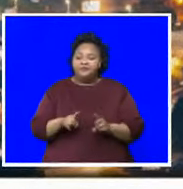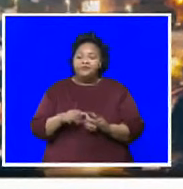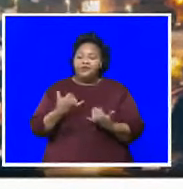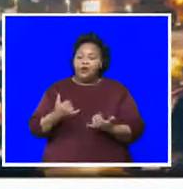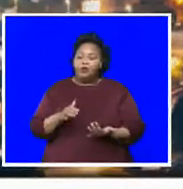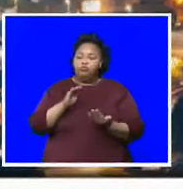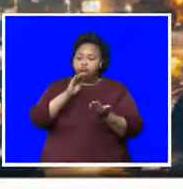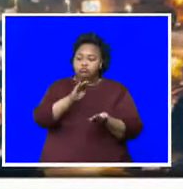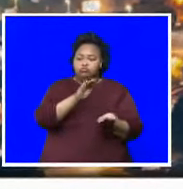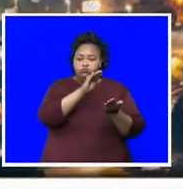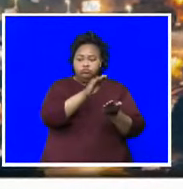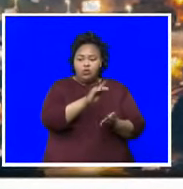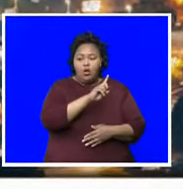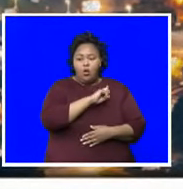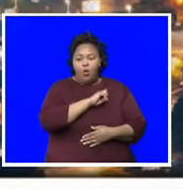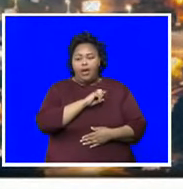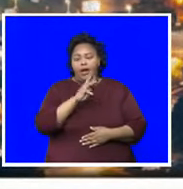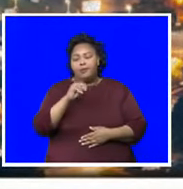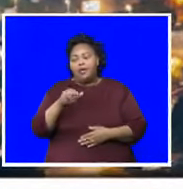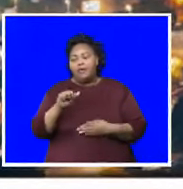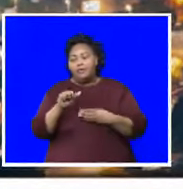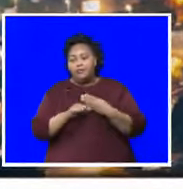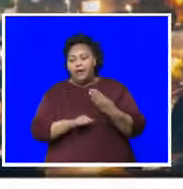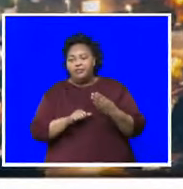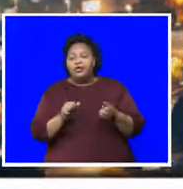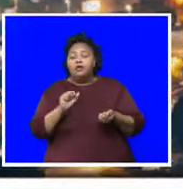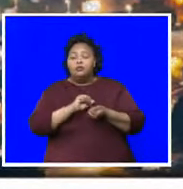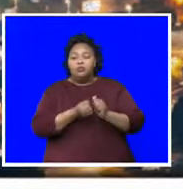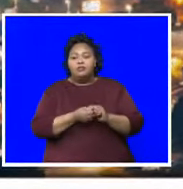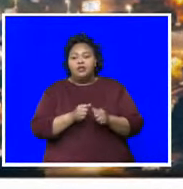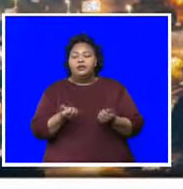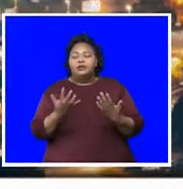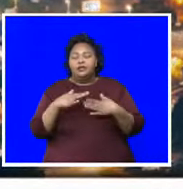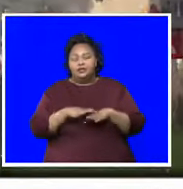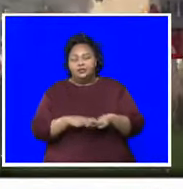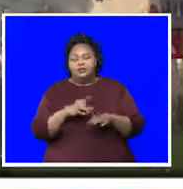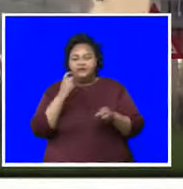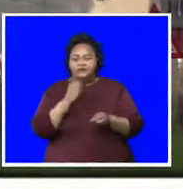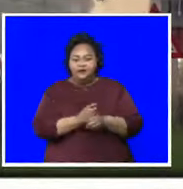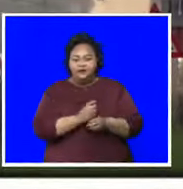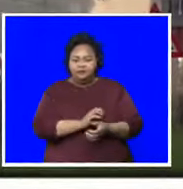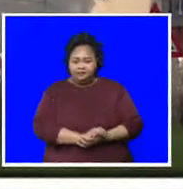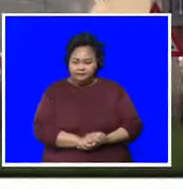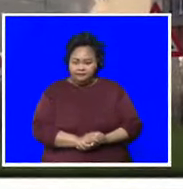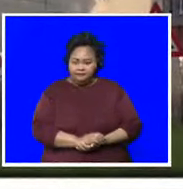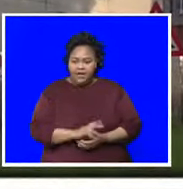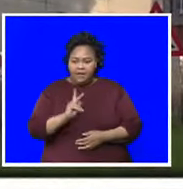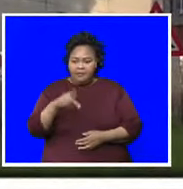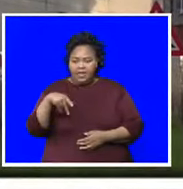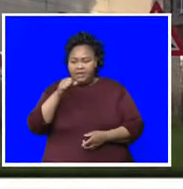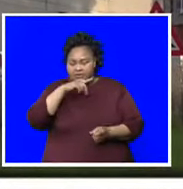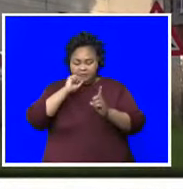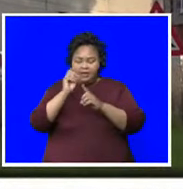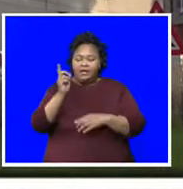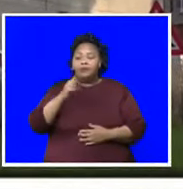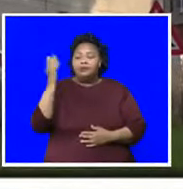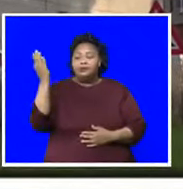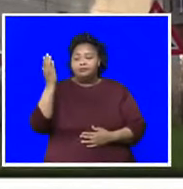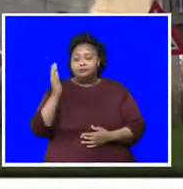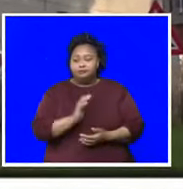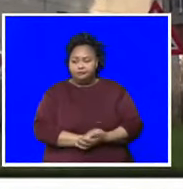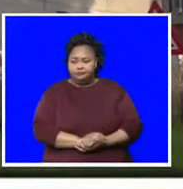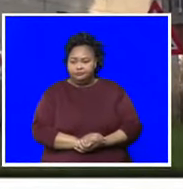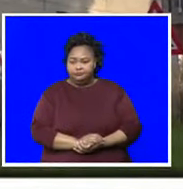problems. Now, this has been said by the Communications Office, Mlando Dlamini. The Ministry of Home Affairs has said it